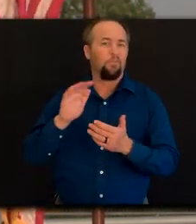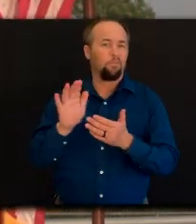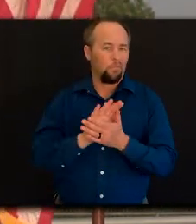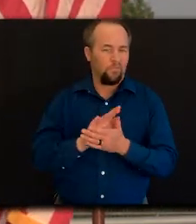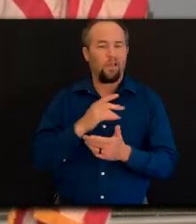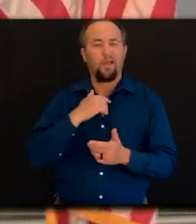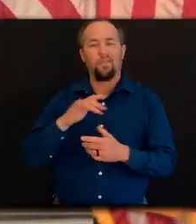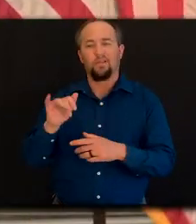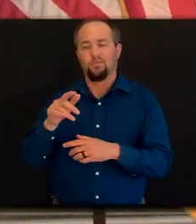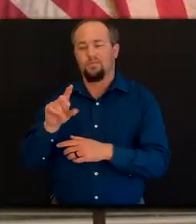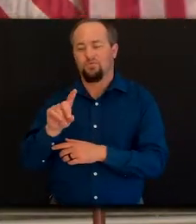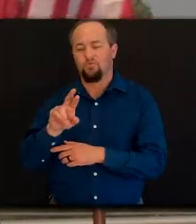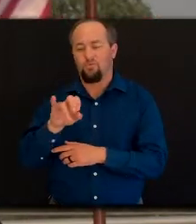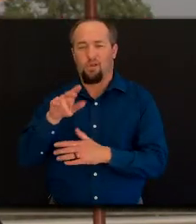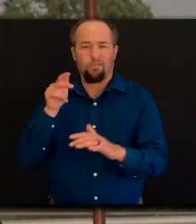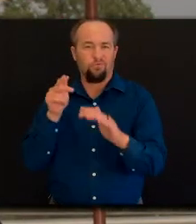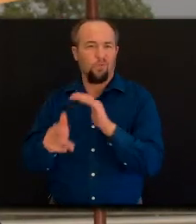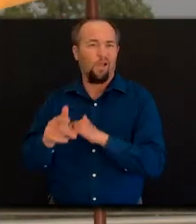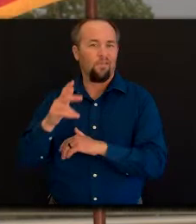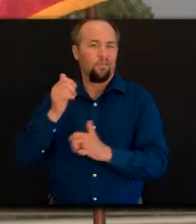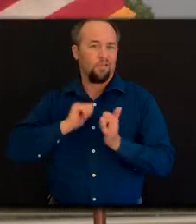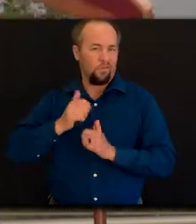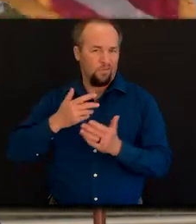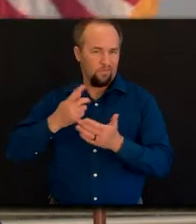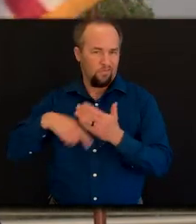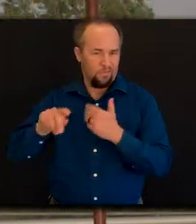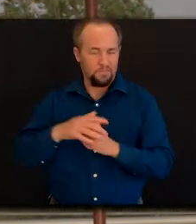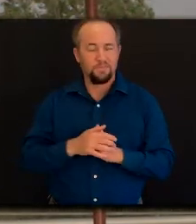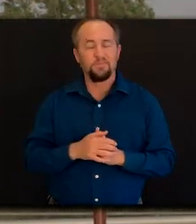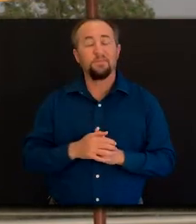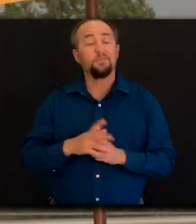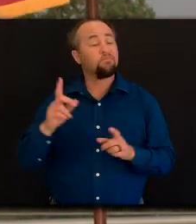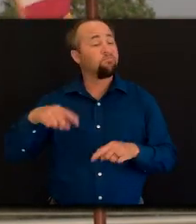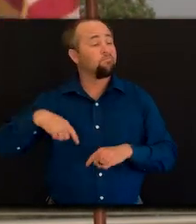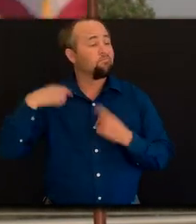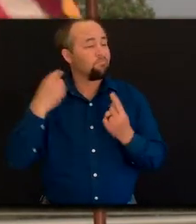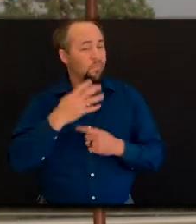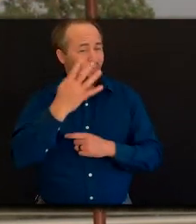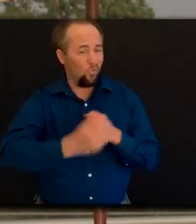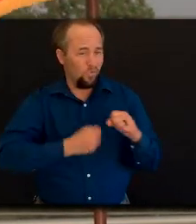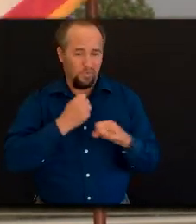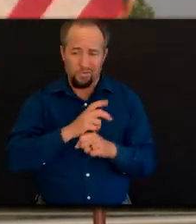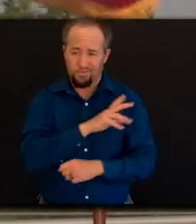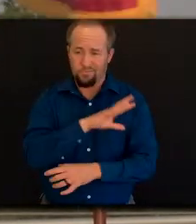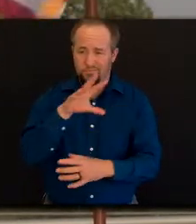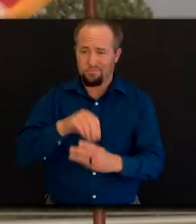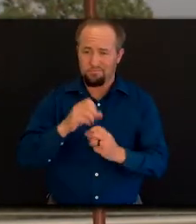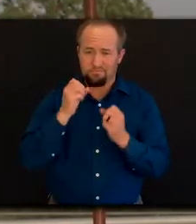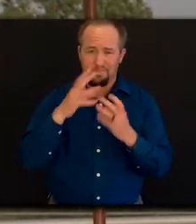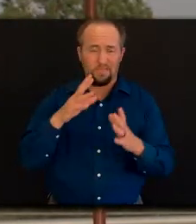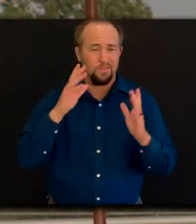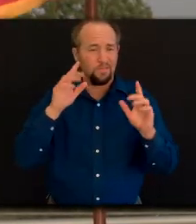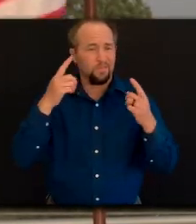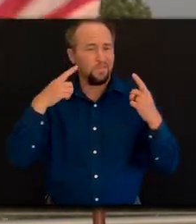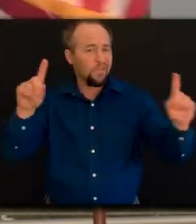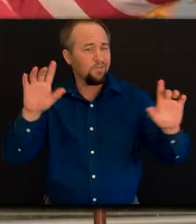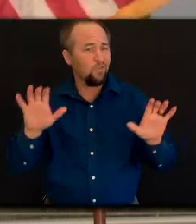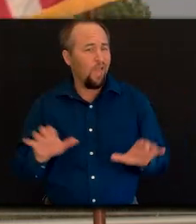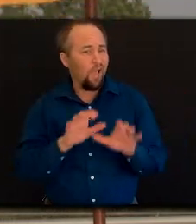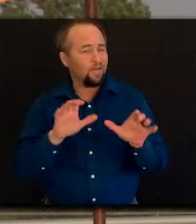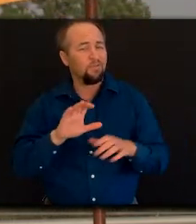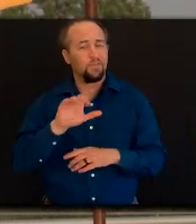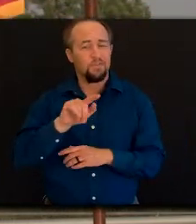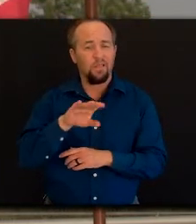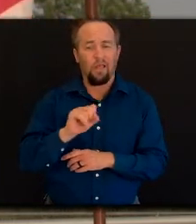the following week. Over the course of your 4 years here, seniors, you've participated in a number of very successful activities, clubs, and